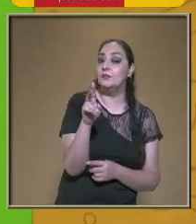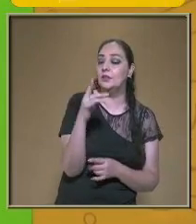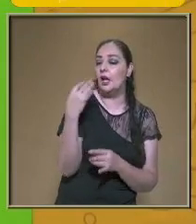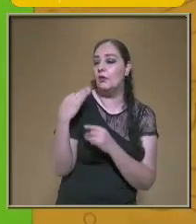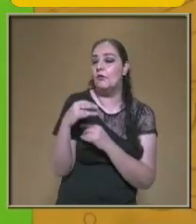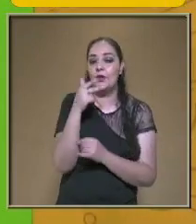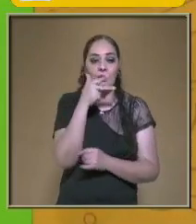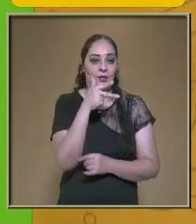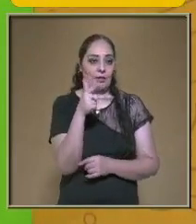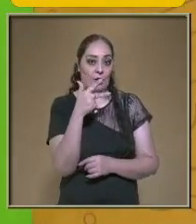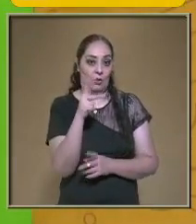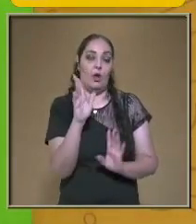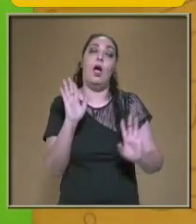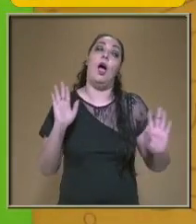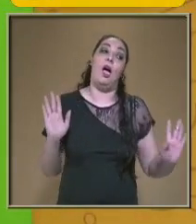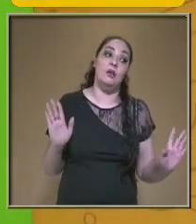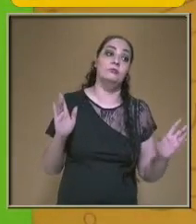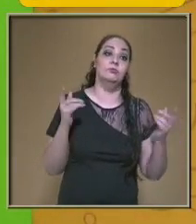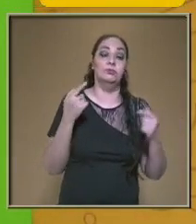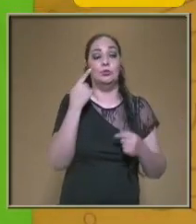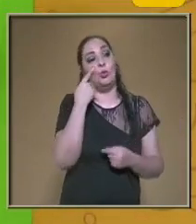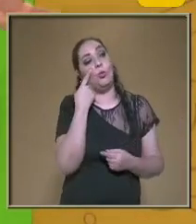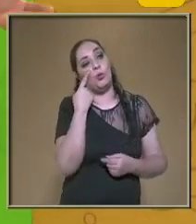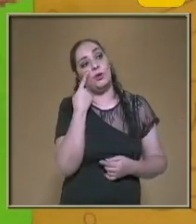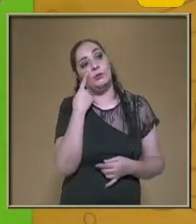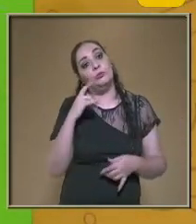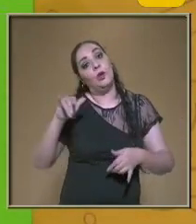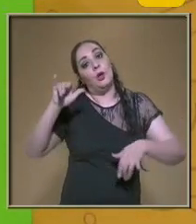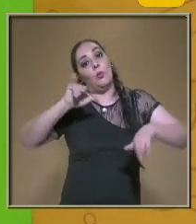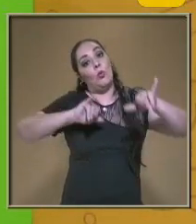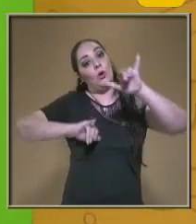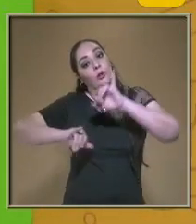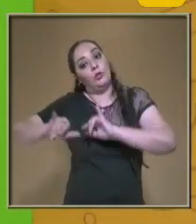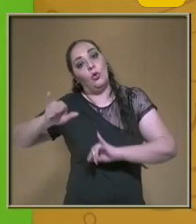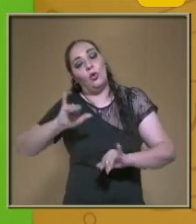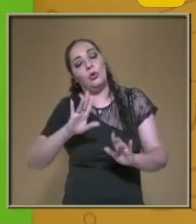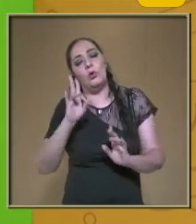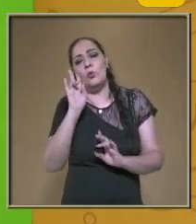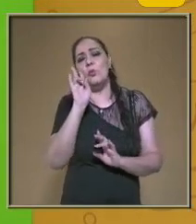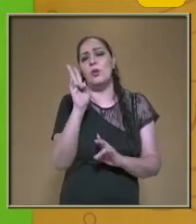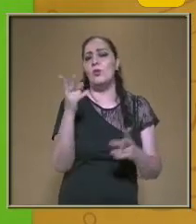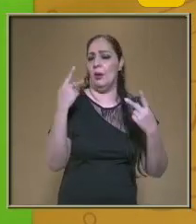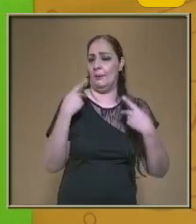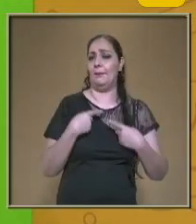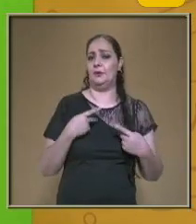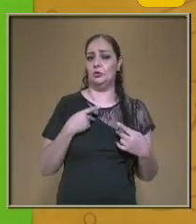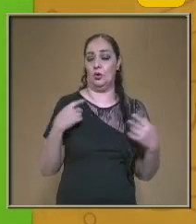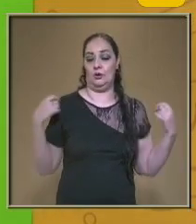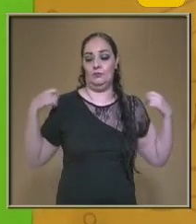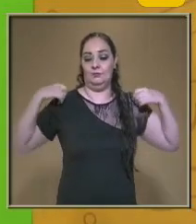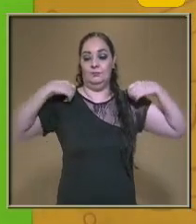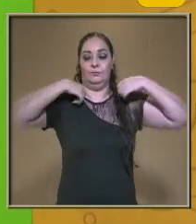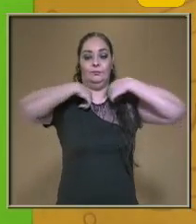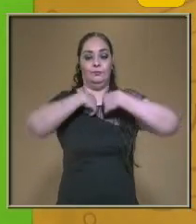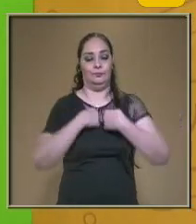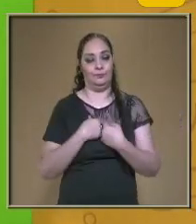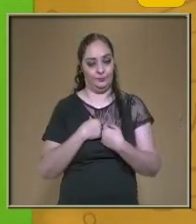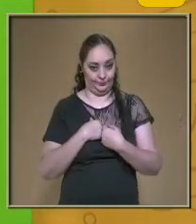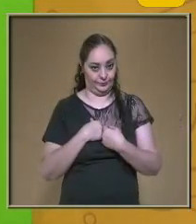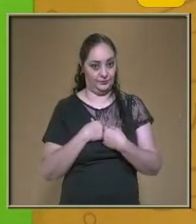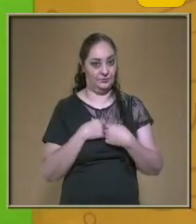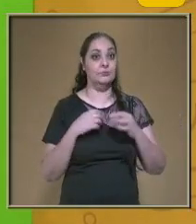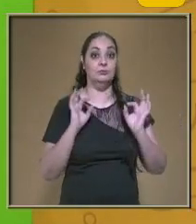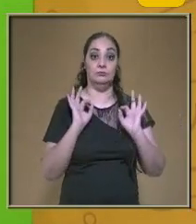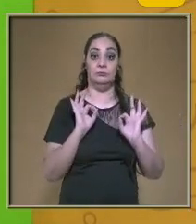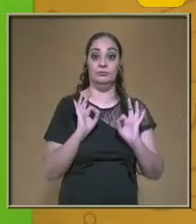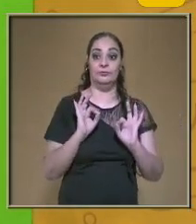video? Well, teacher, I observed a laboratory, okay? And I observed a person wearing what you mentioned before, wearing